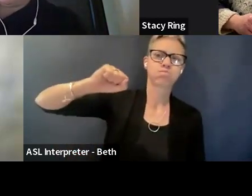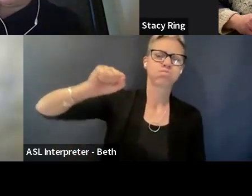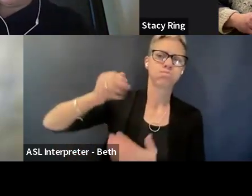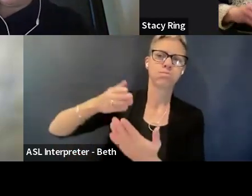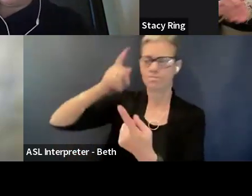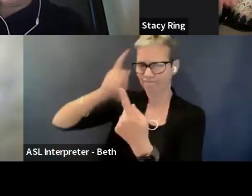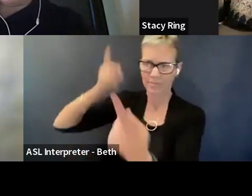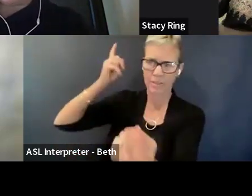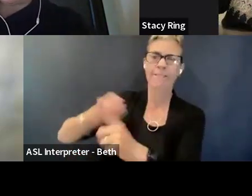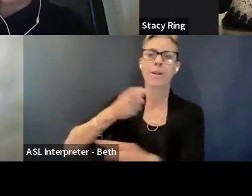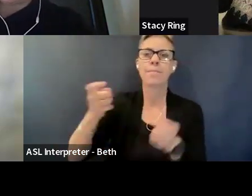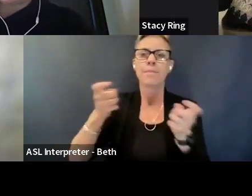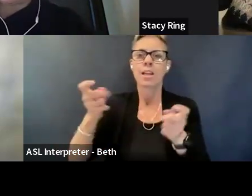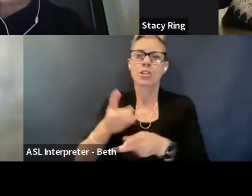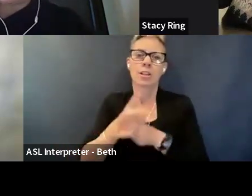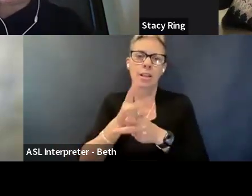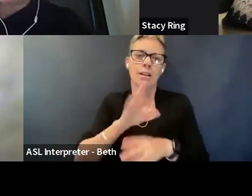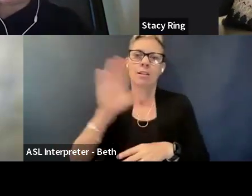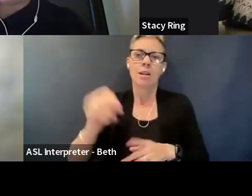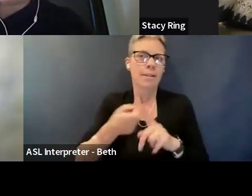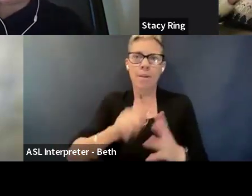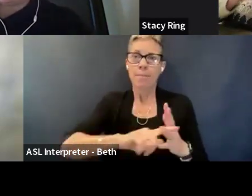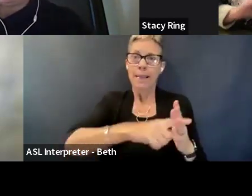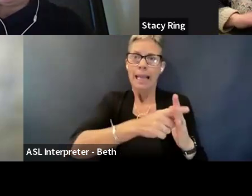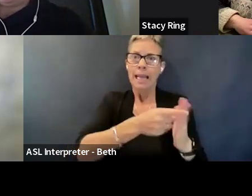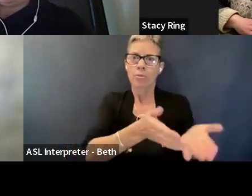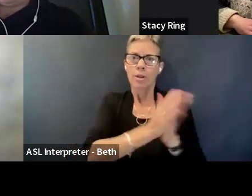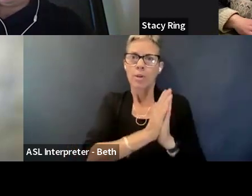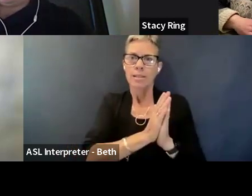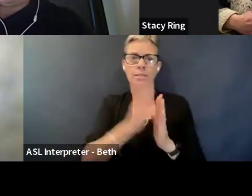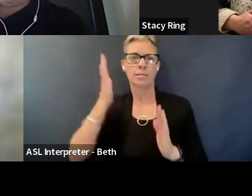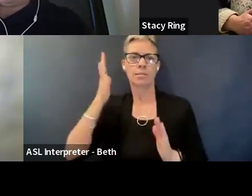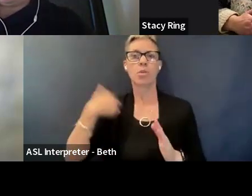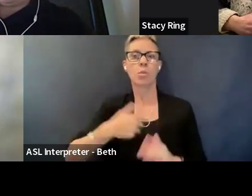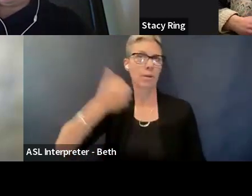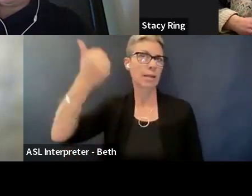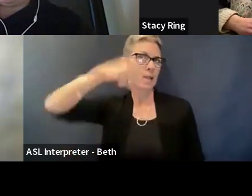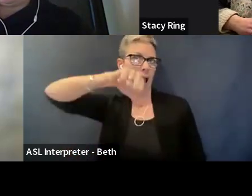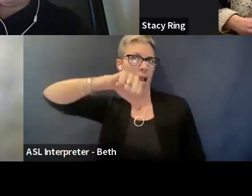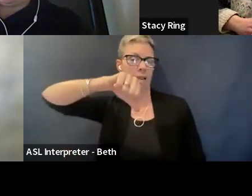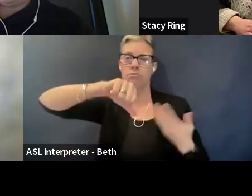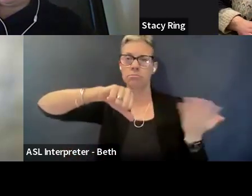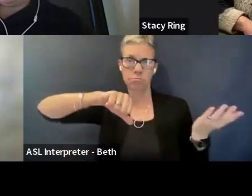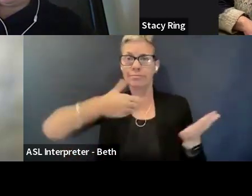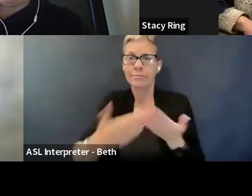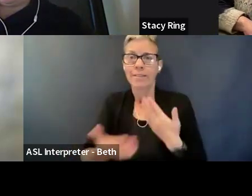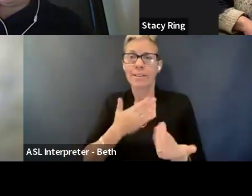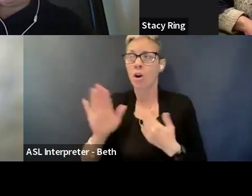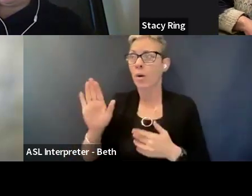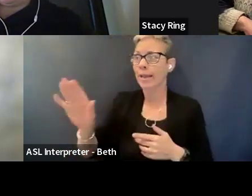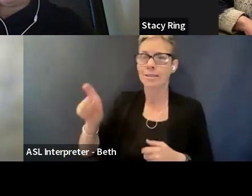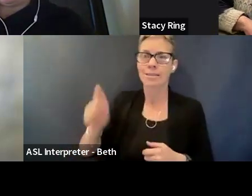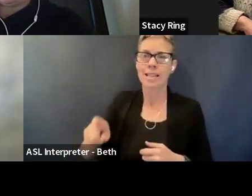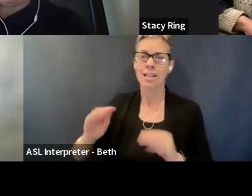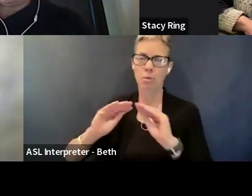company right from the initial request. We were denied, even though his needs were